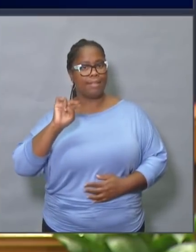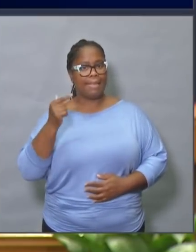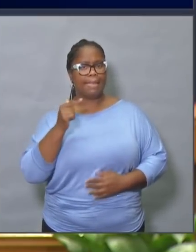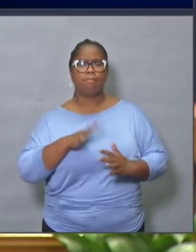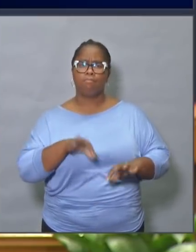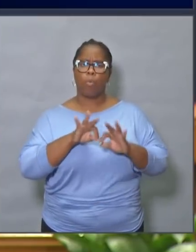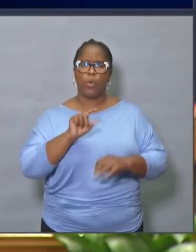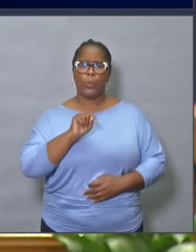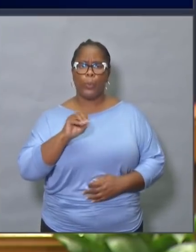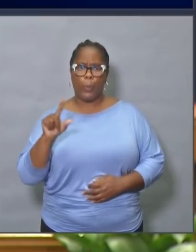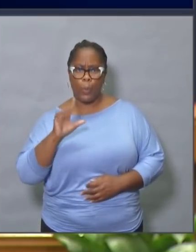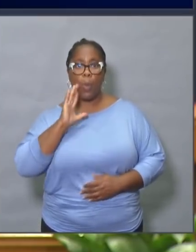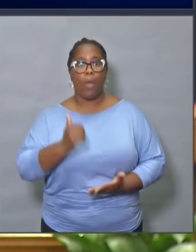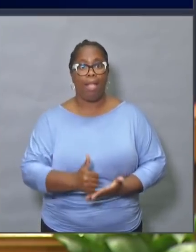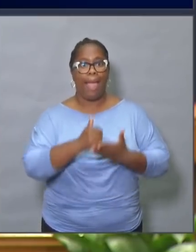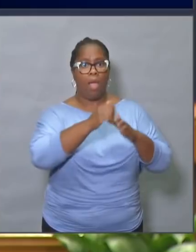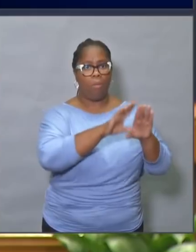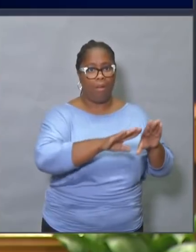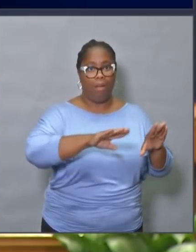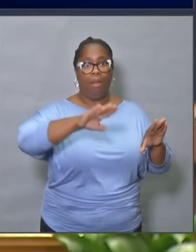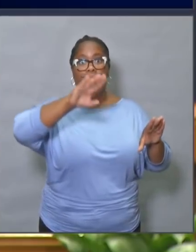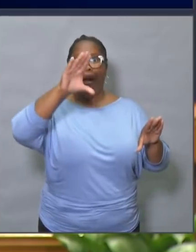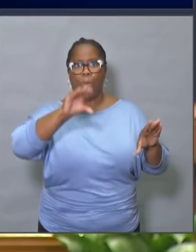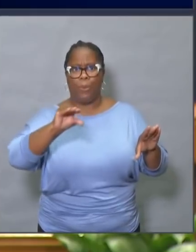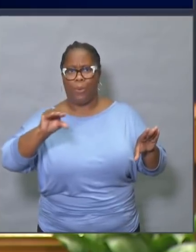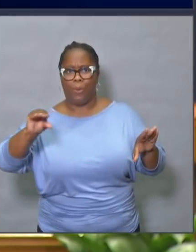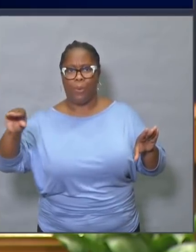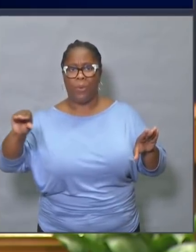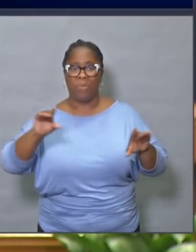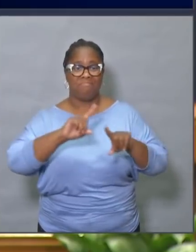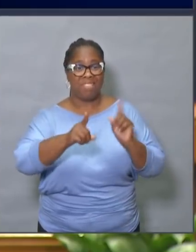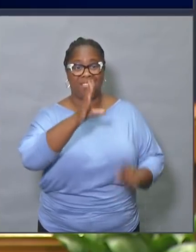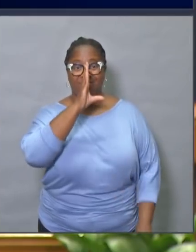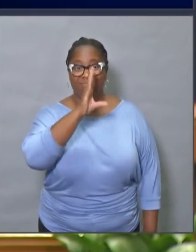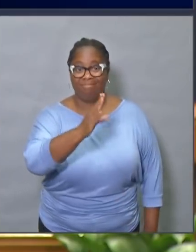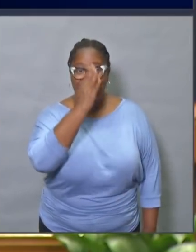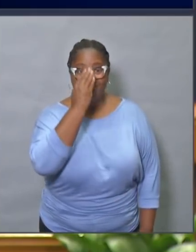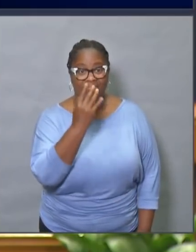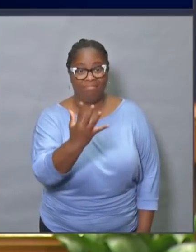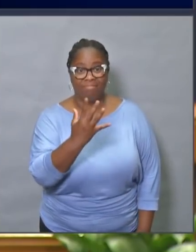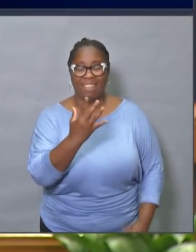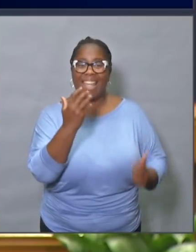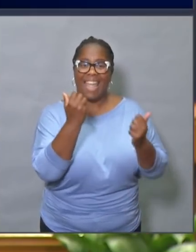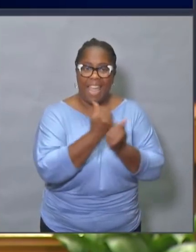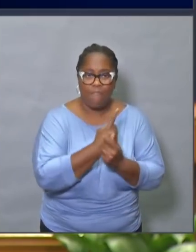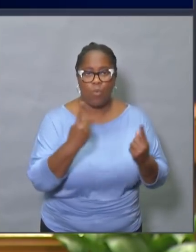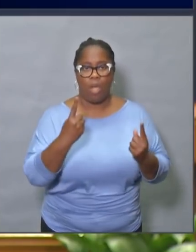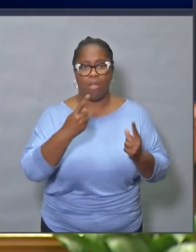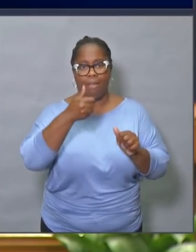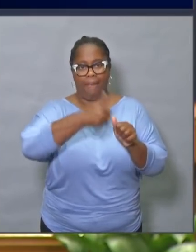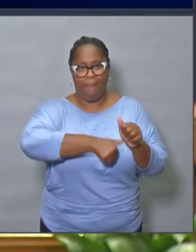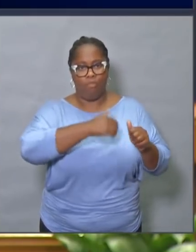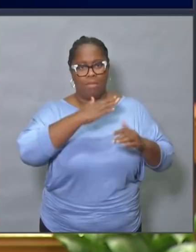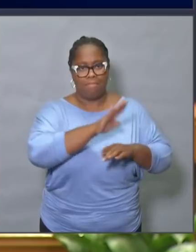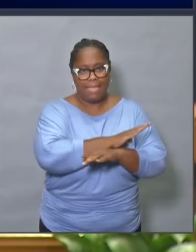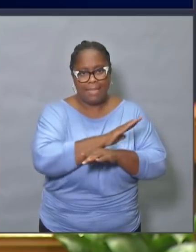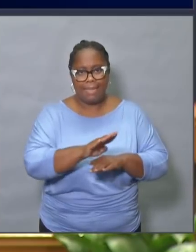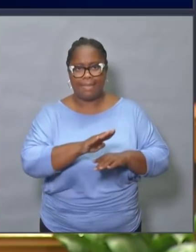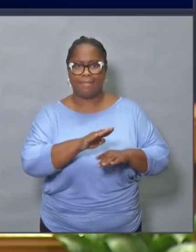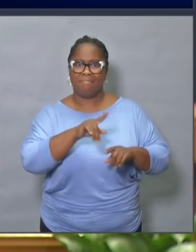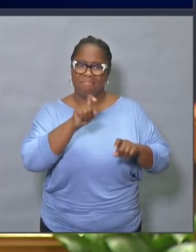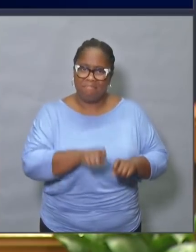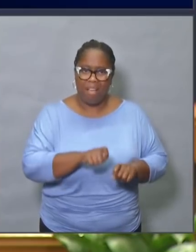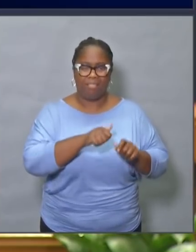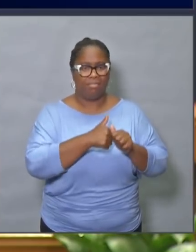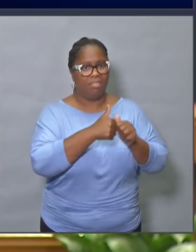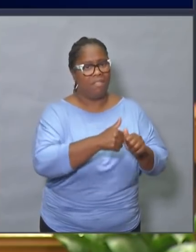the curve, but frankly, at this point in the pandemic, everyone and every single business needs to do their part to